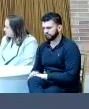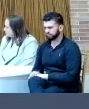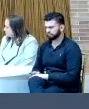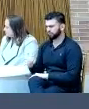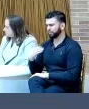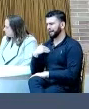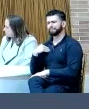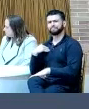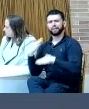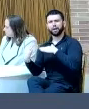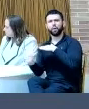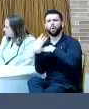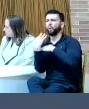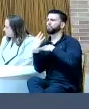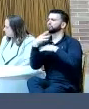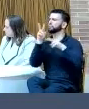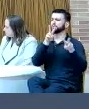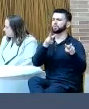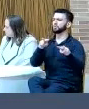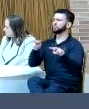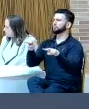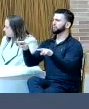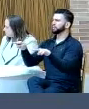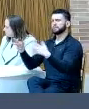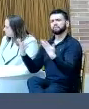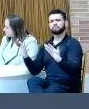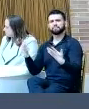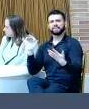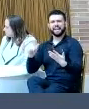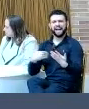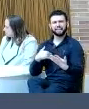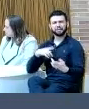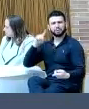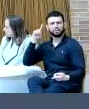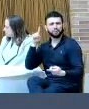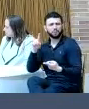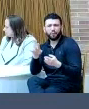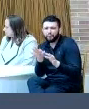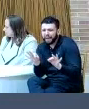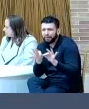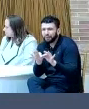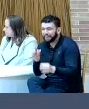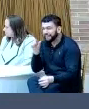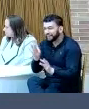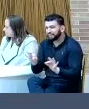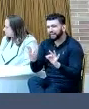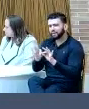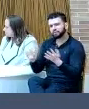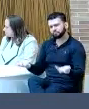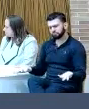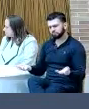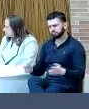Front land has just a little value just tiny value they